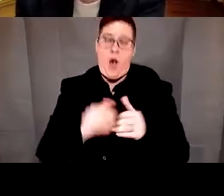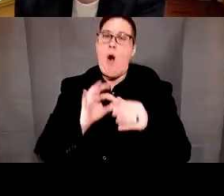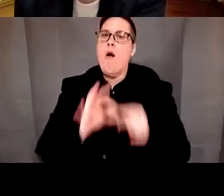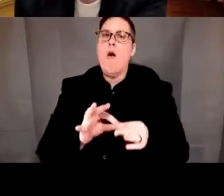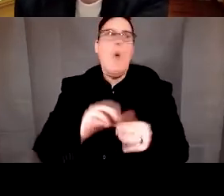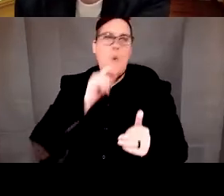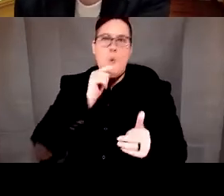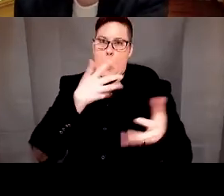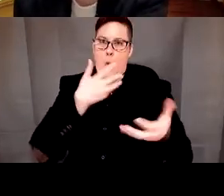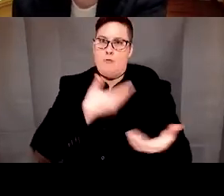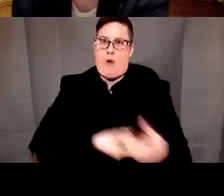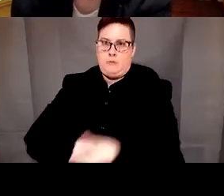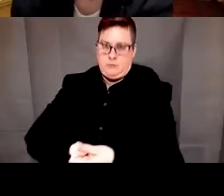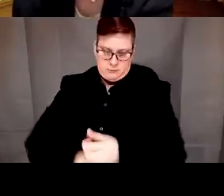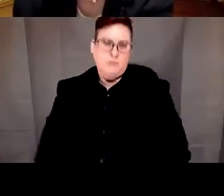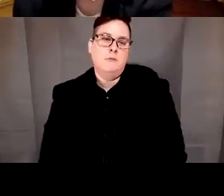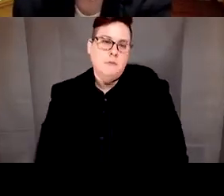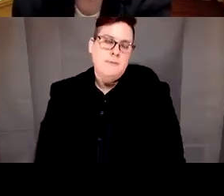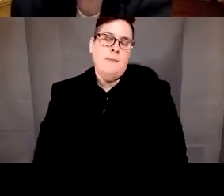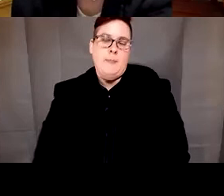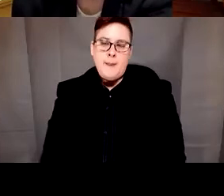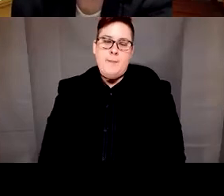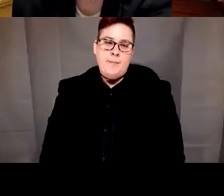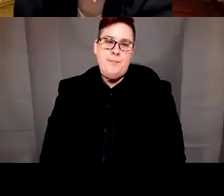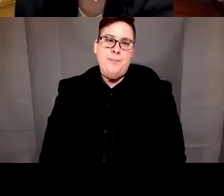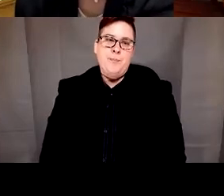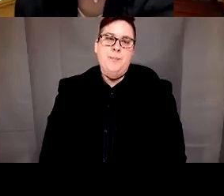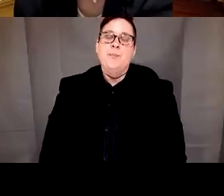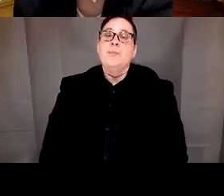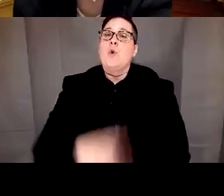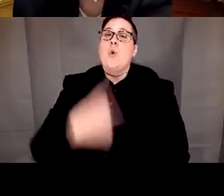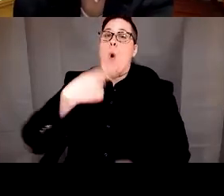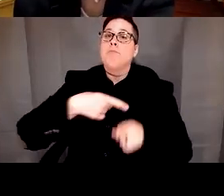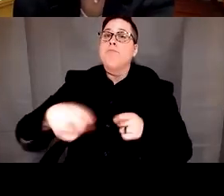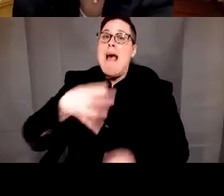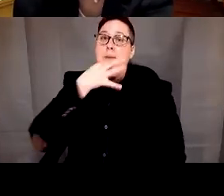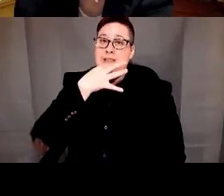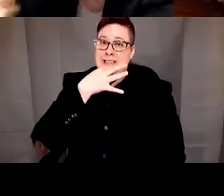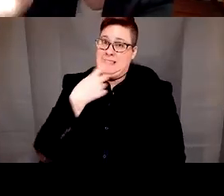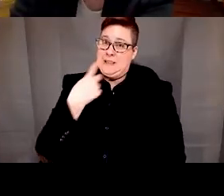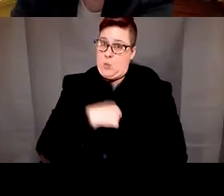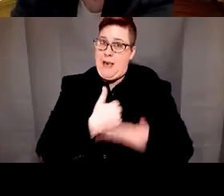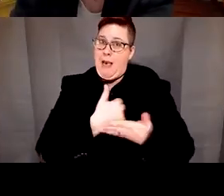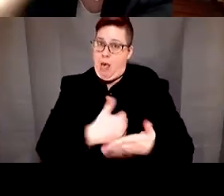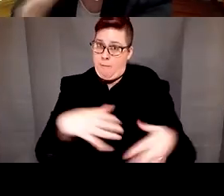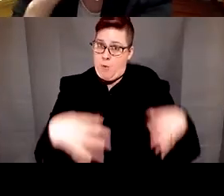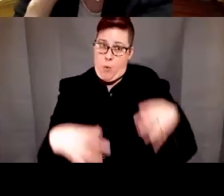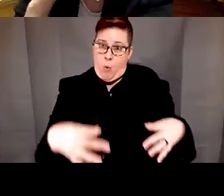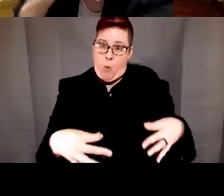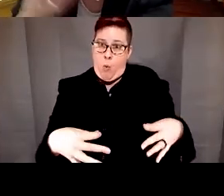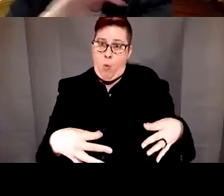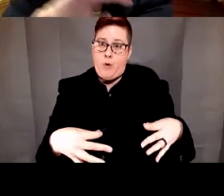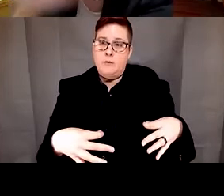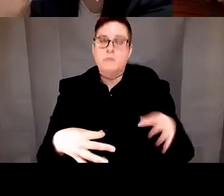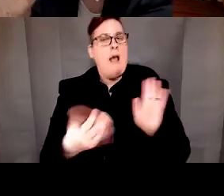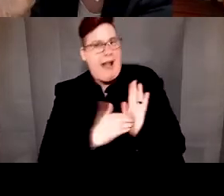credibility. So one of the areas of expertise that we can give to the court, again, just saying